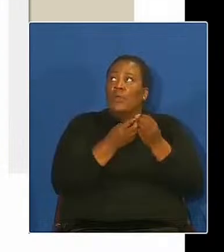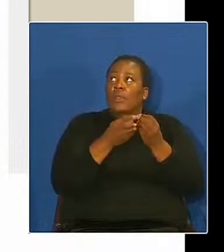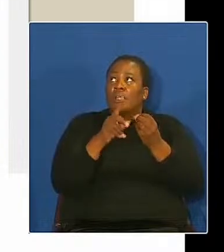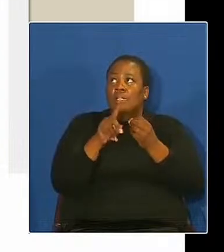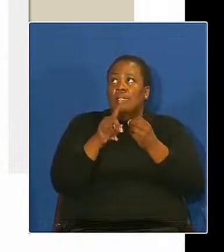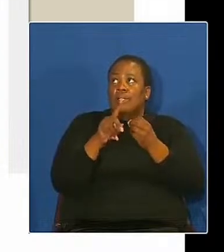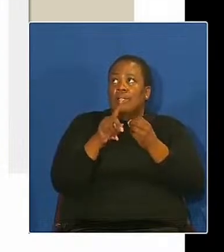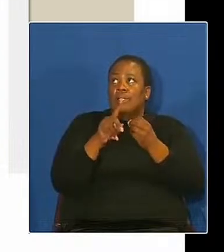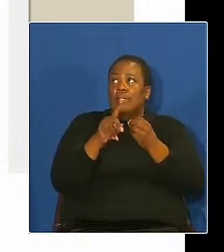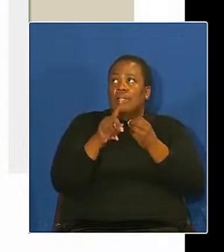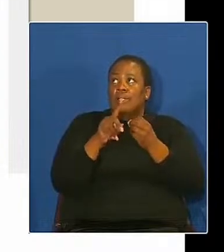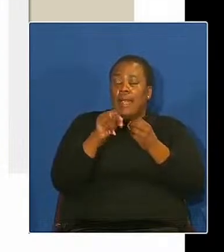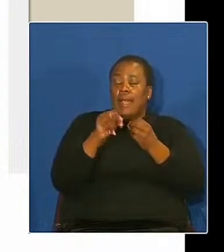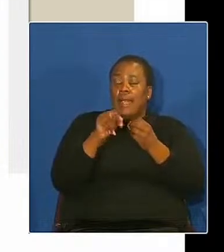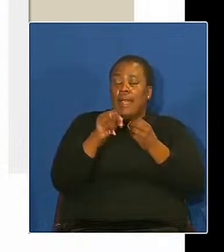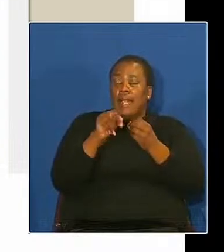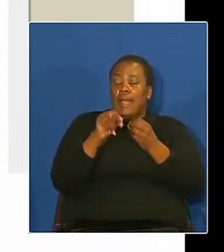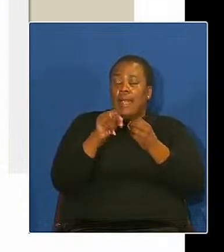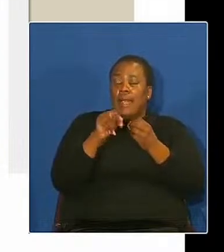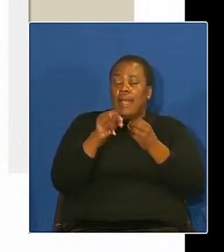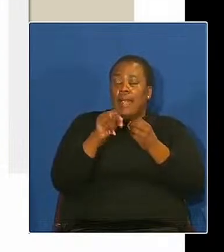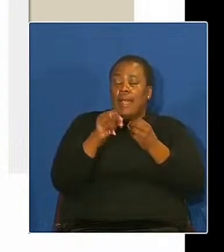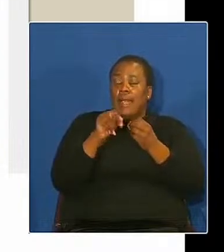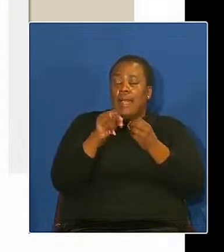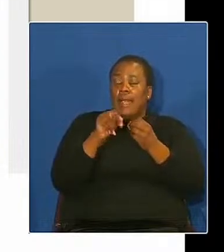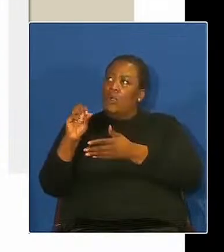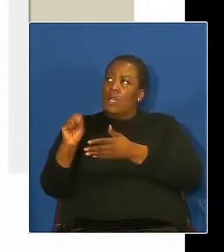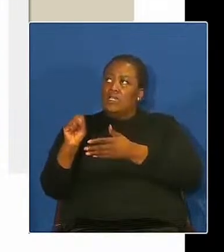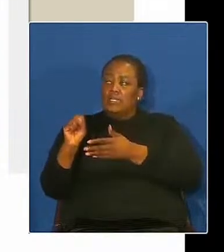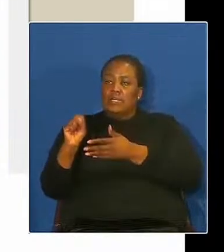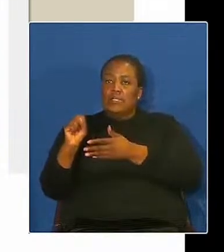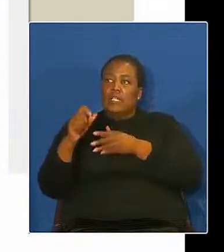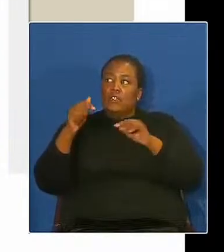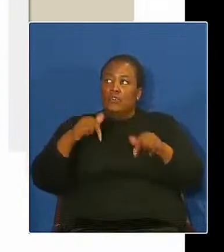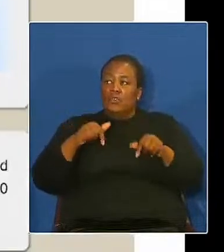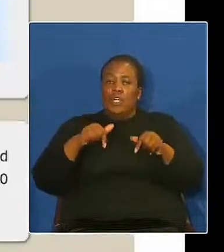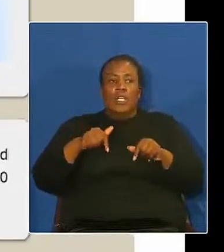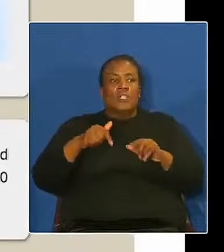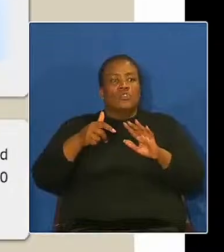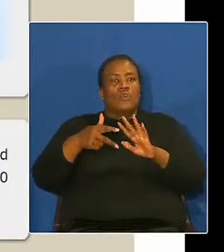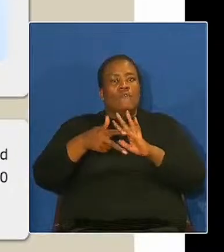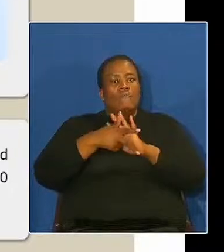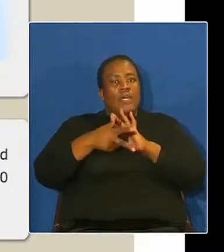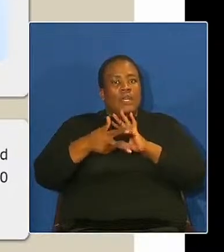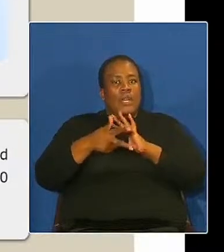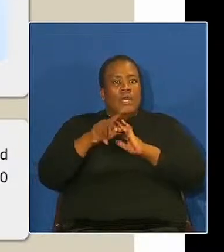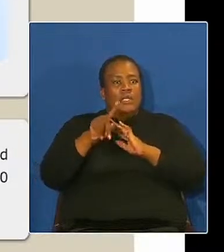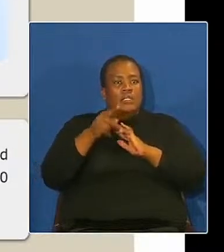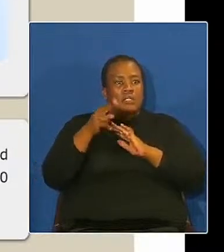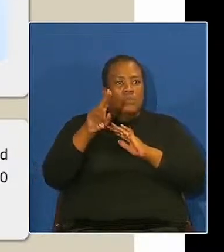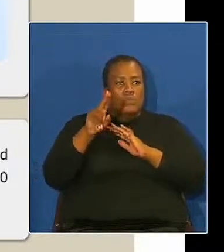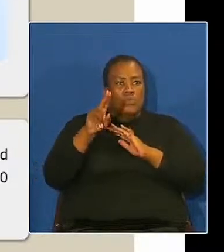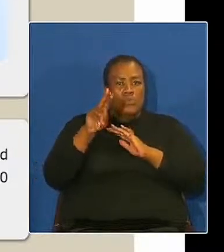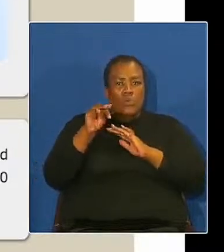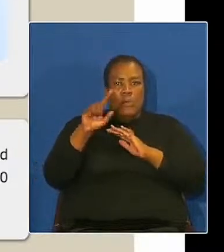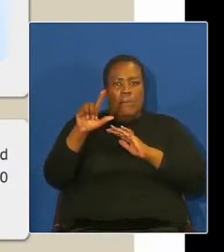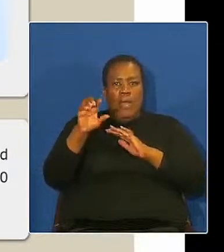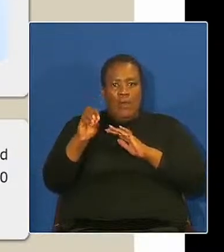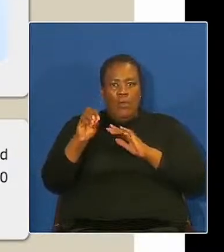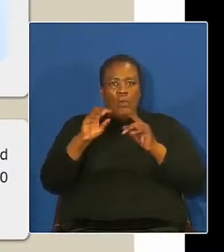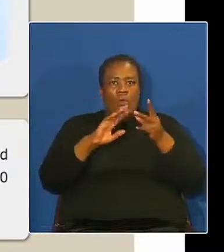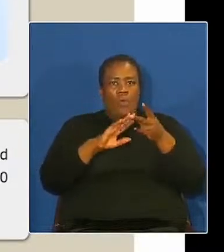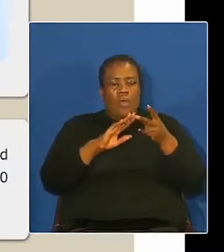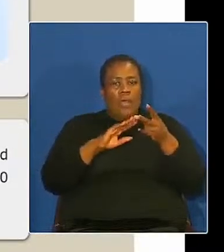in Durban for finalization of Khumalo and Mkhwanazi matters.